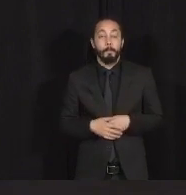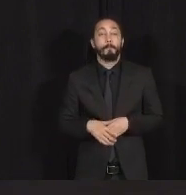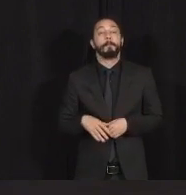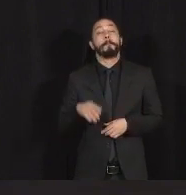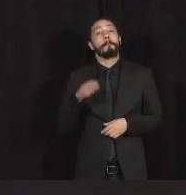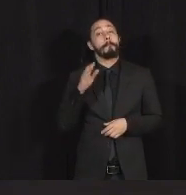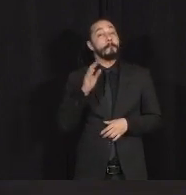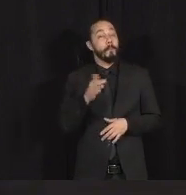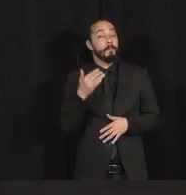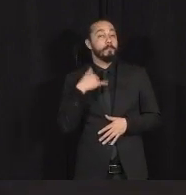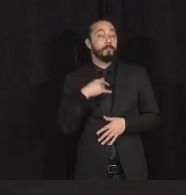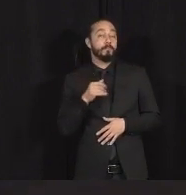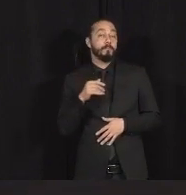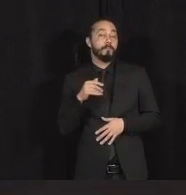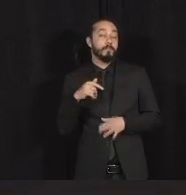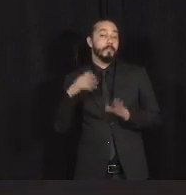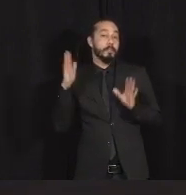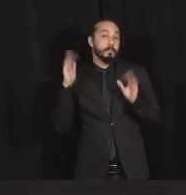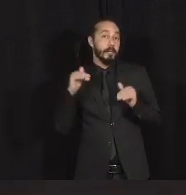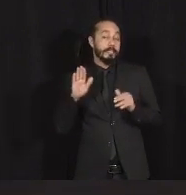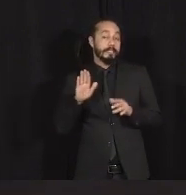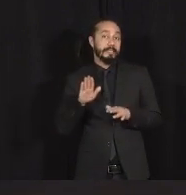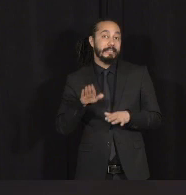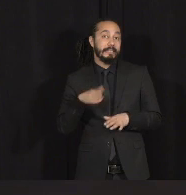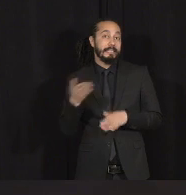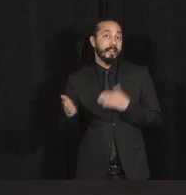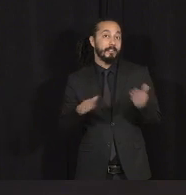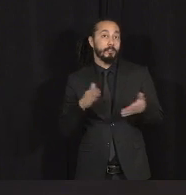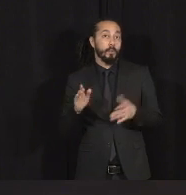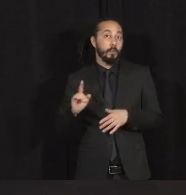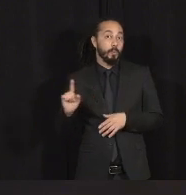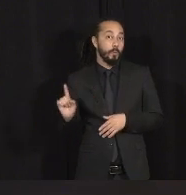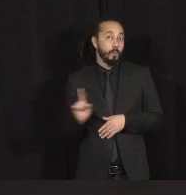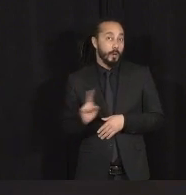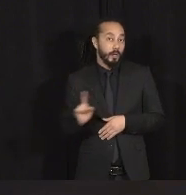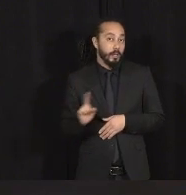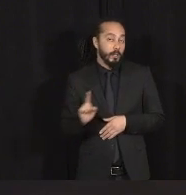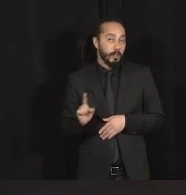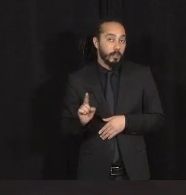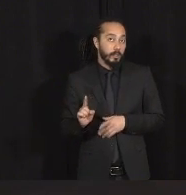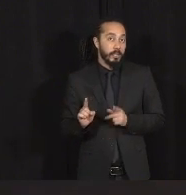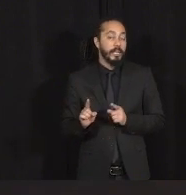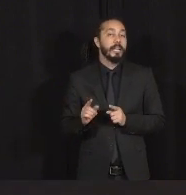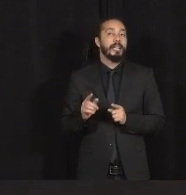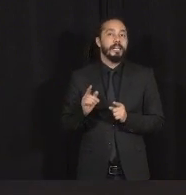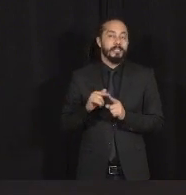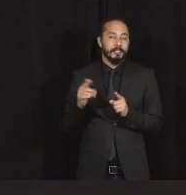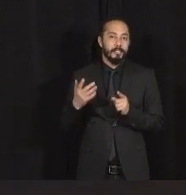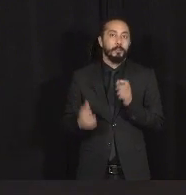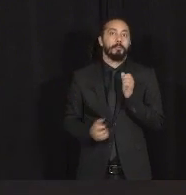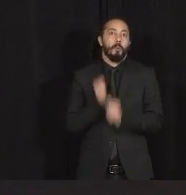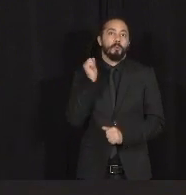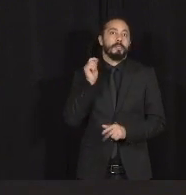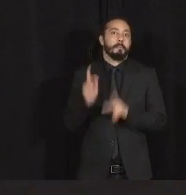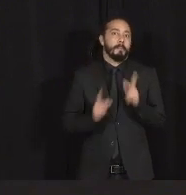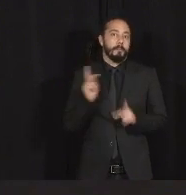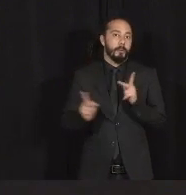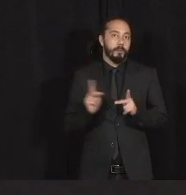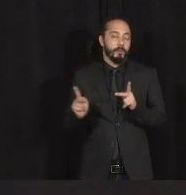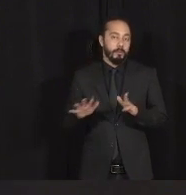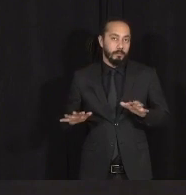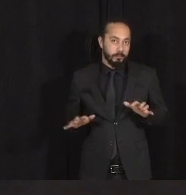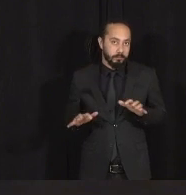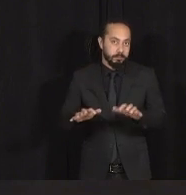happen in the places that have the largest population. And it's not surprising,